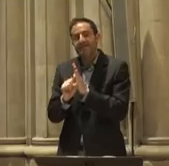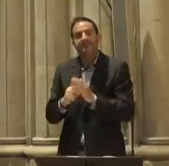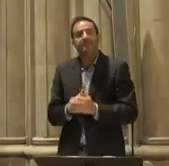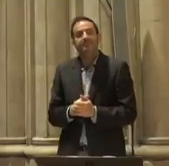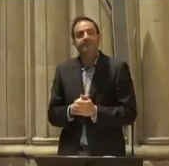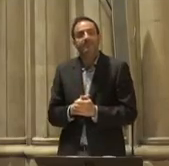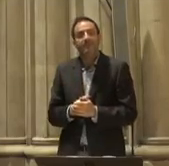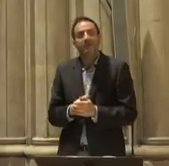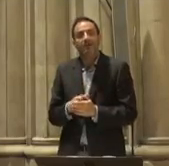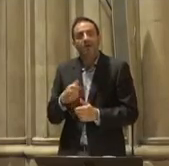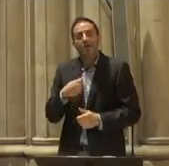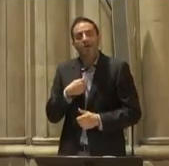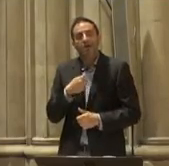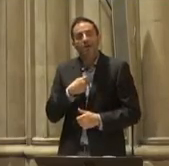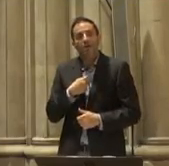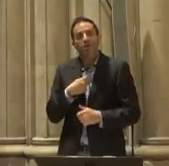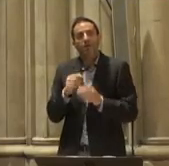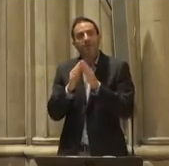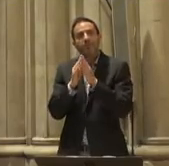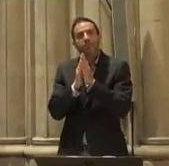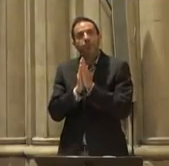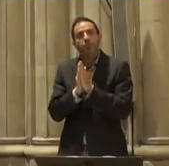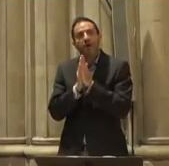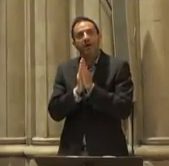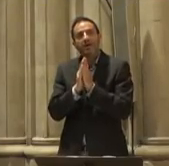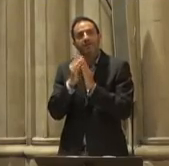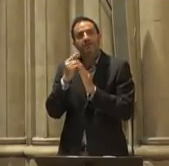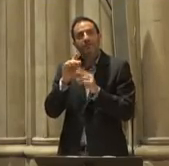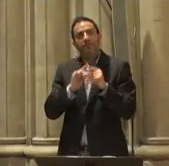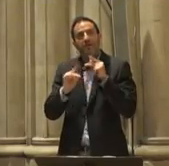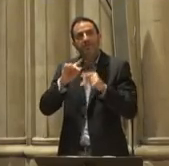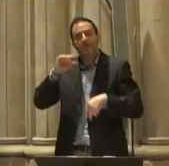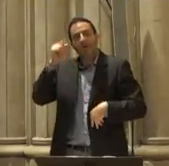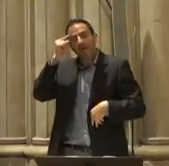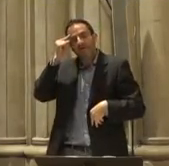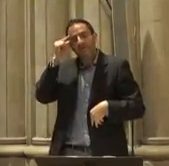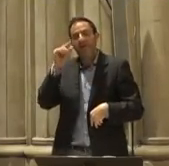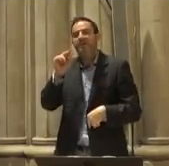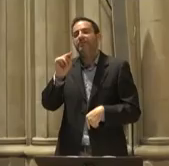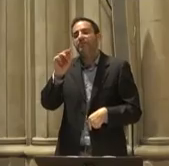territories, we hold before you the people and government of New Mexico.